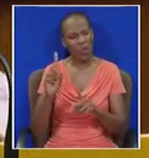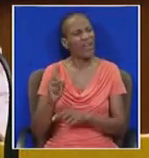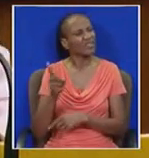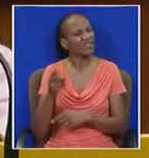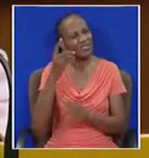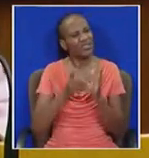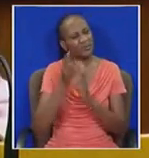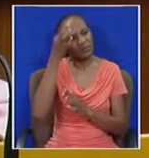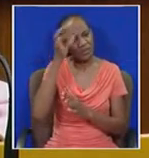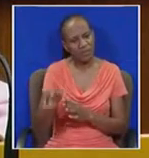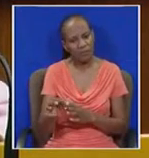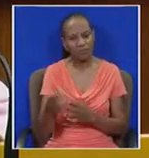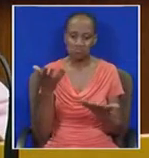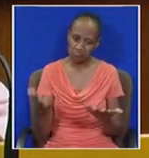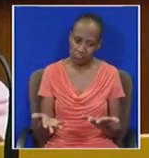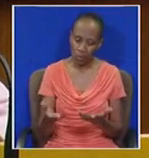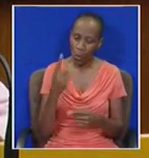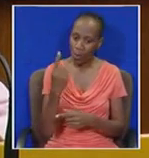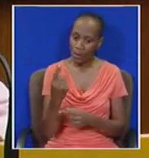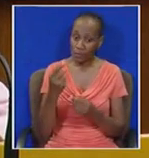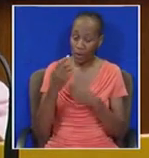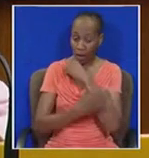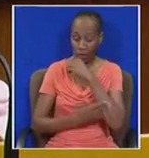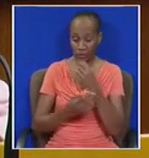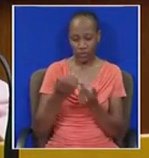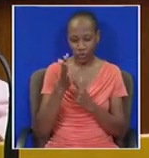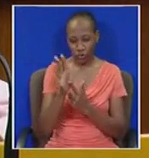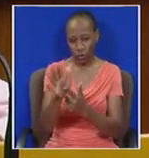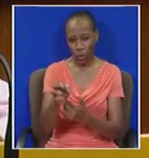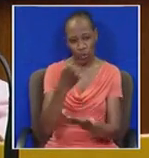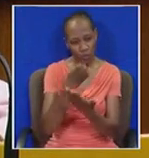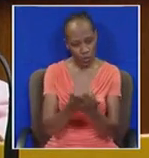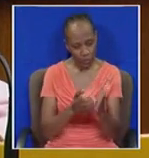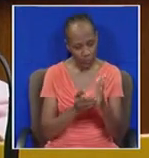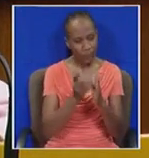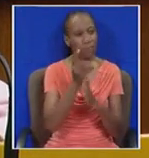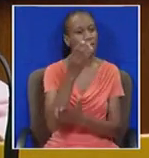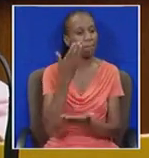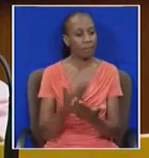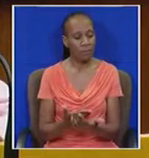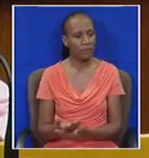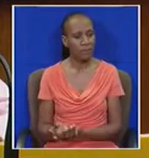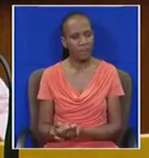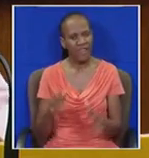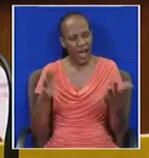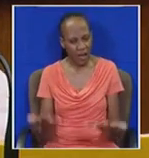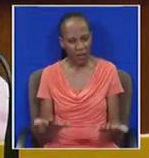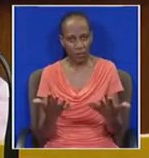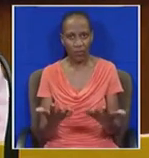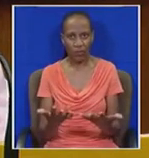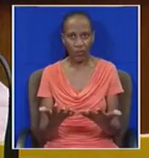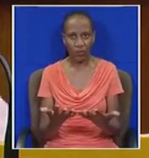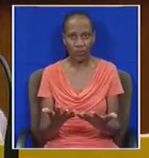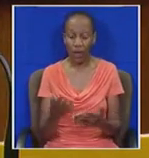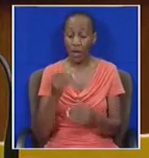to influence the direction and pace of economic development by directly intervening in the